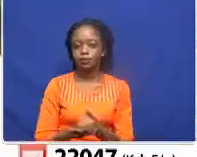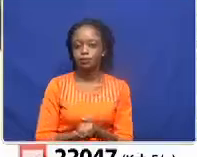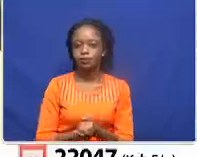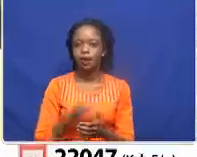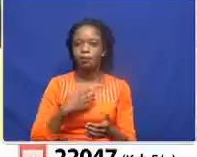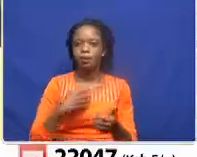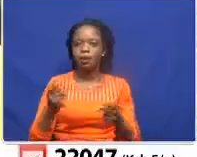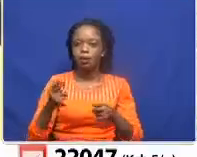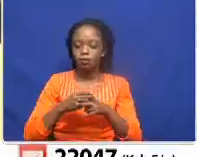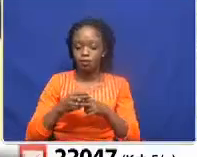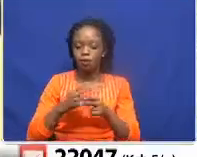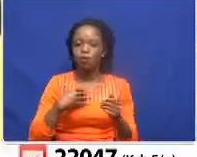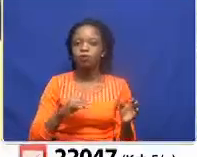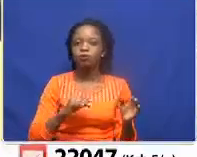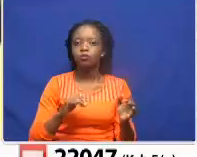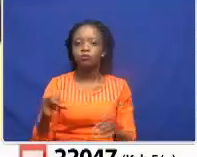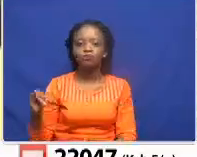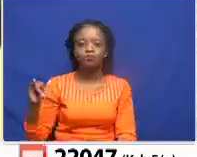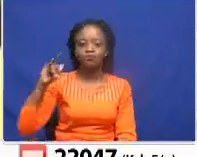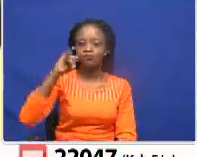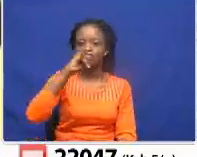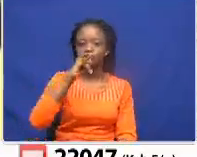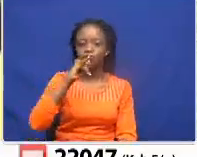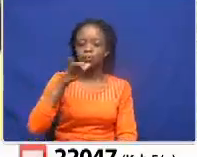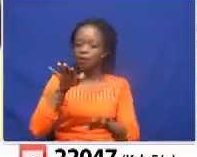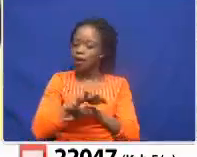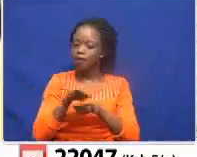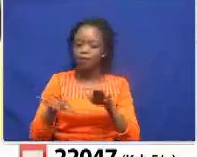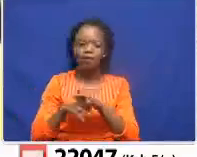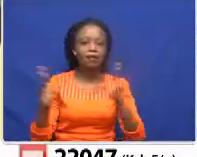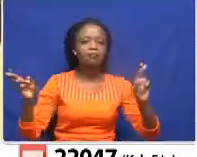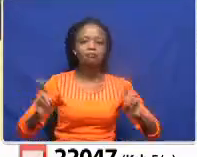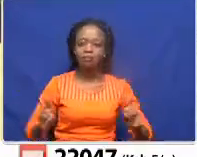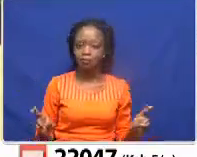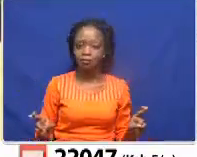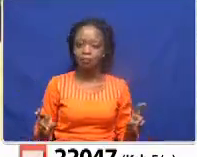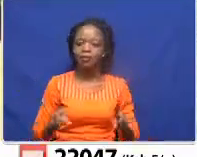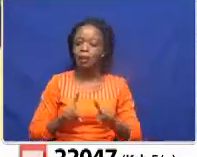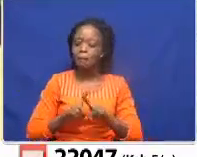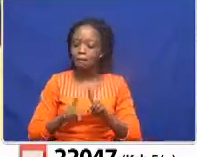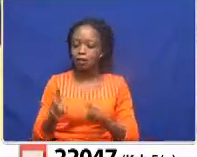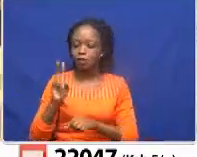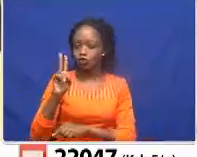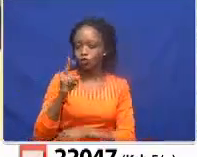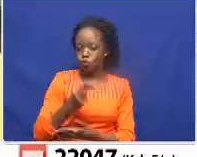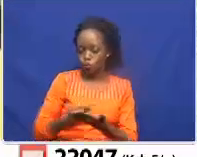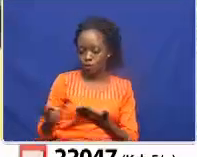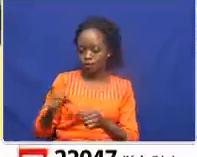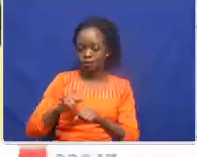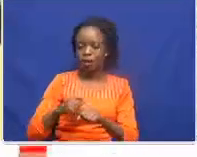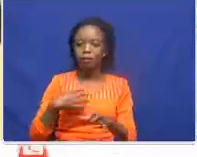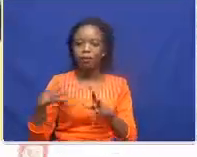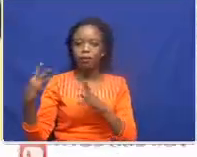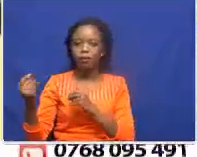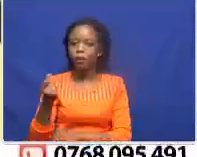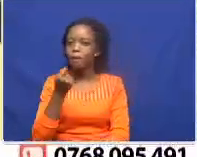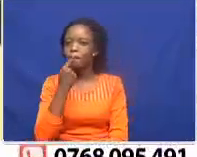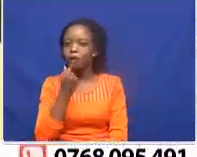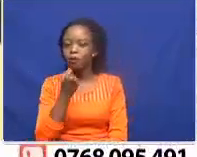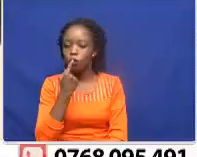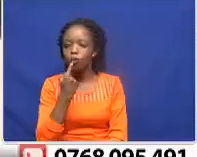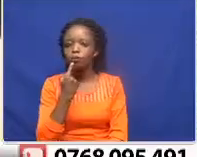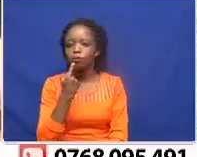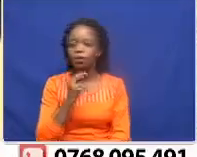abroad to stay with my aunt. Like everything was planned, but within 2 weeks when I went for my medical,